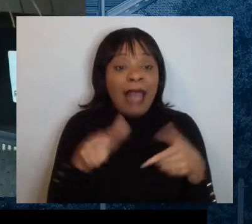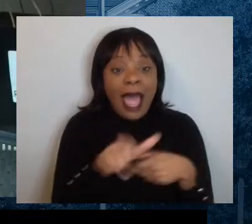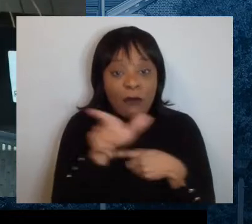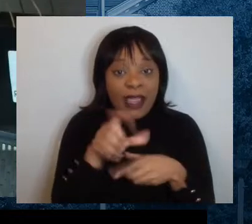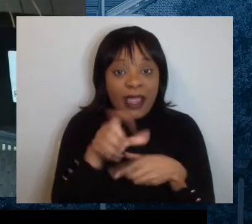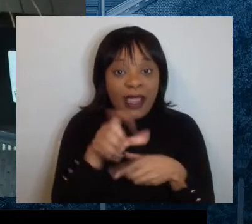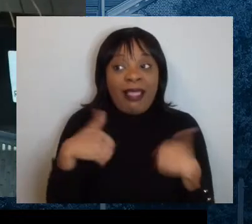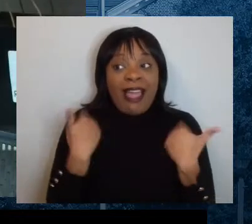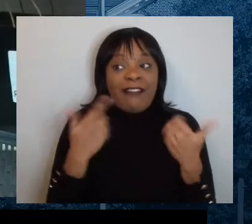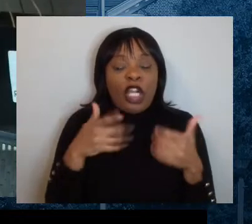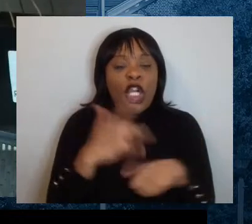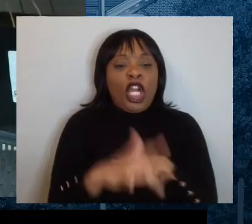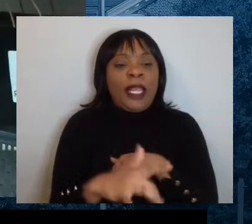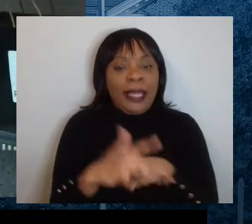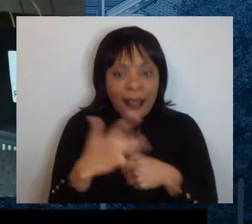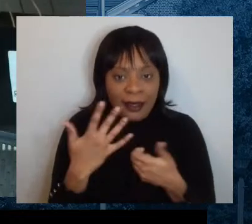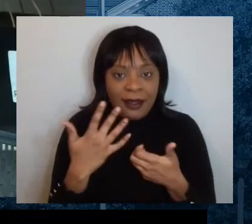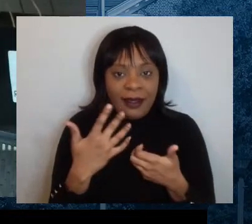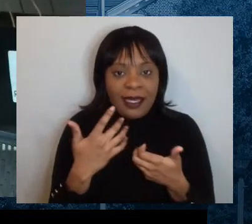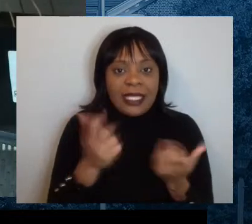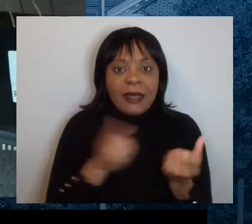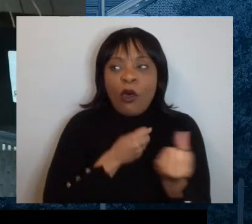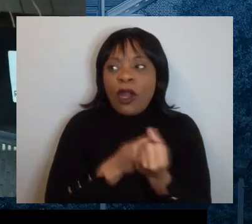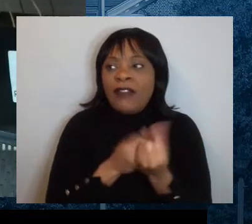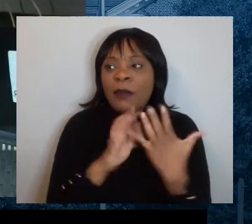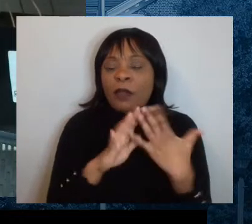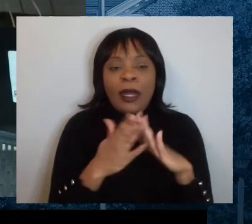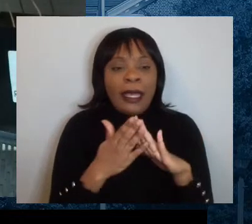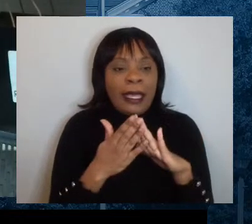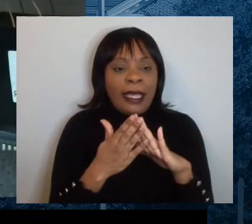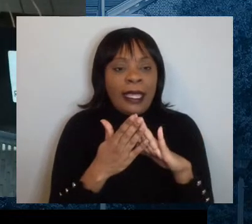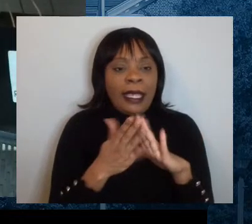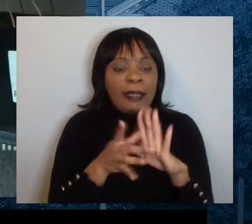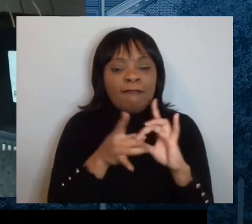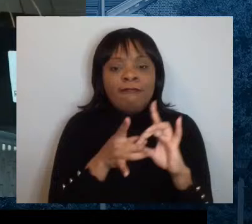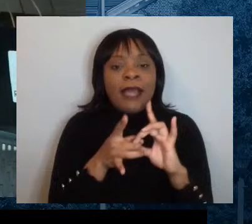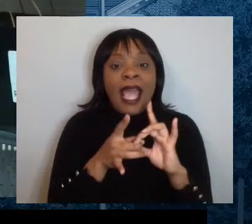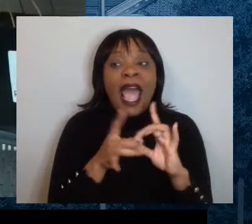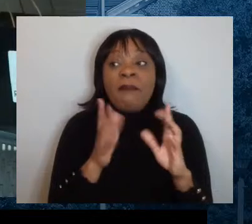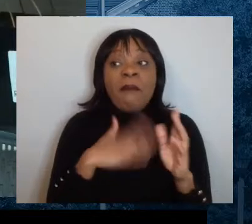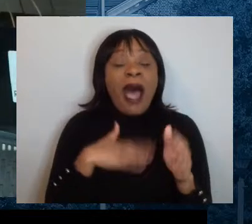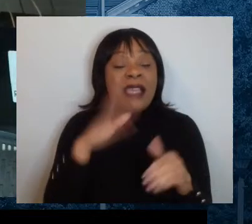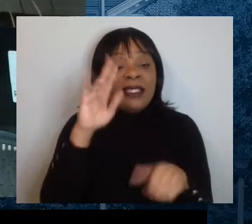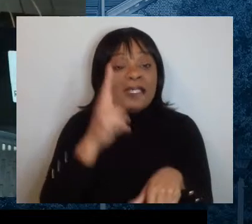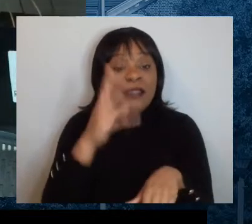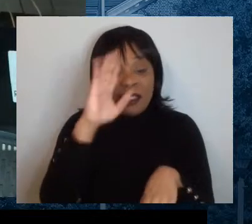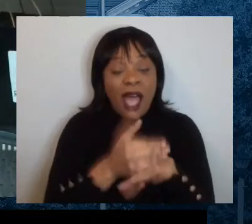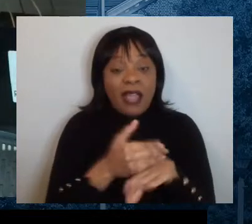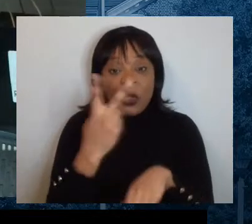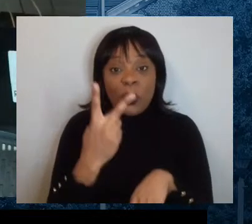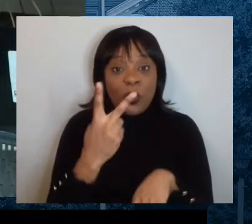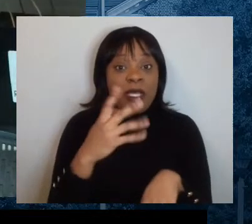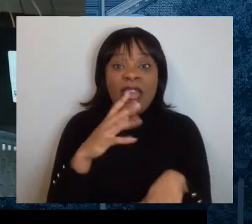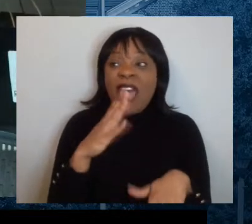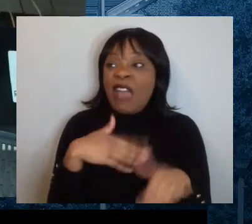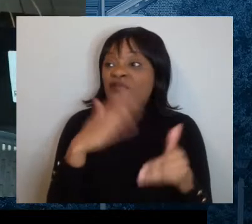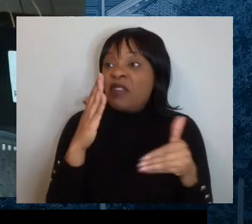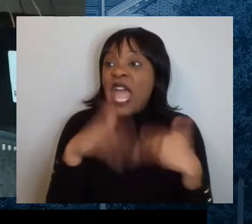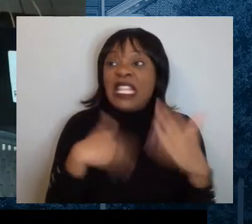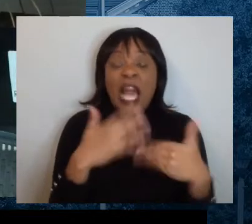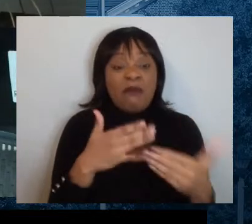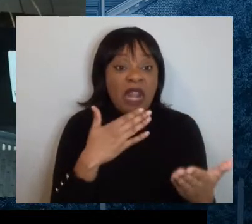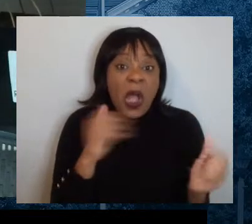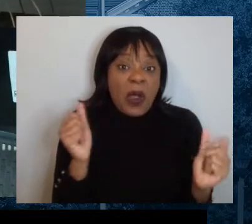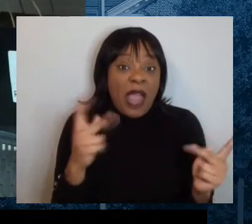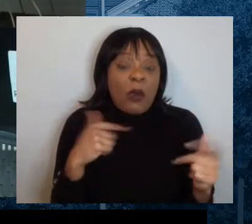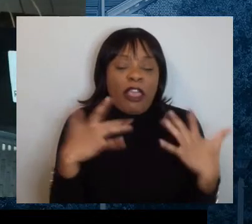on, just a supportive community, and they turned out okay. They have turned out. We're just thrilled